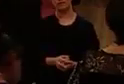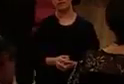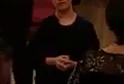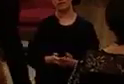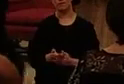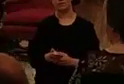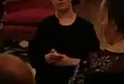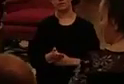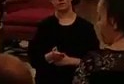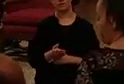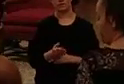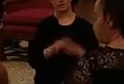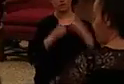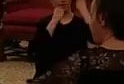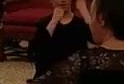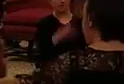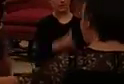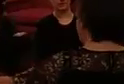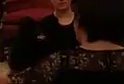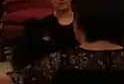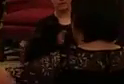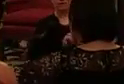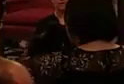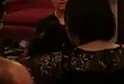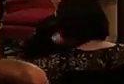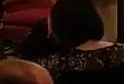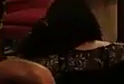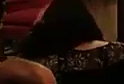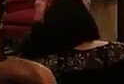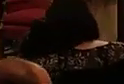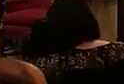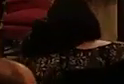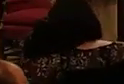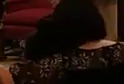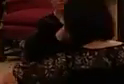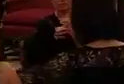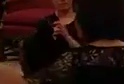We've been through rejection by friends, loved ones.